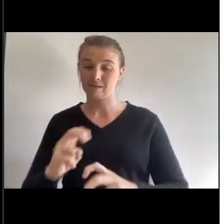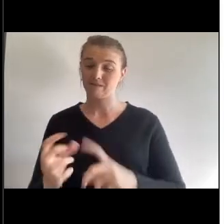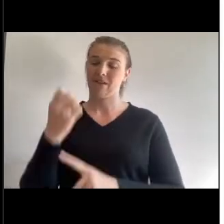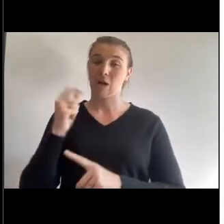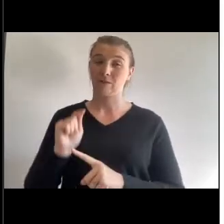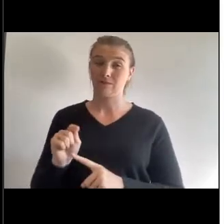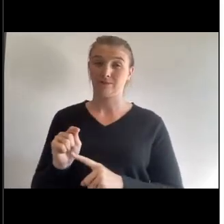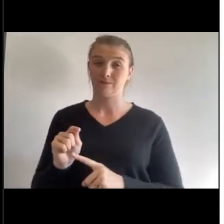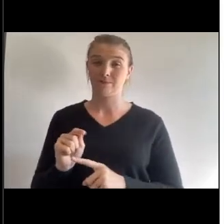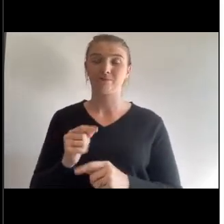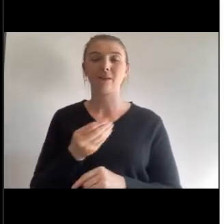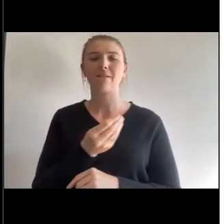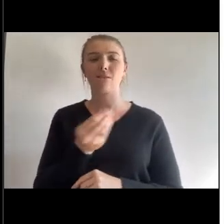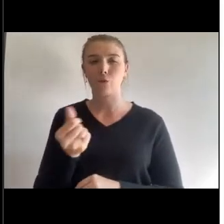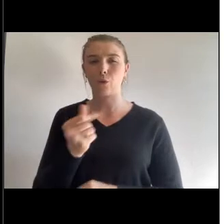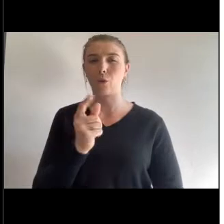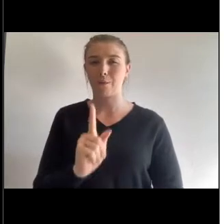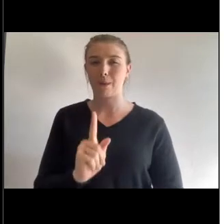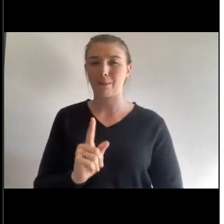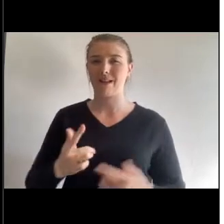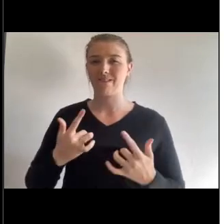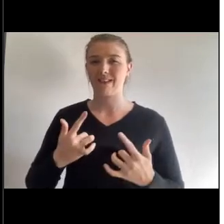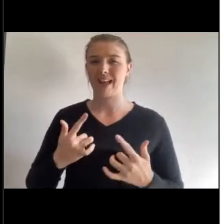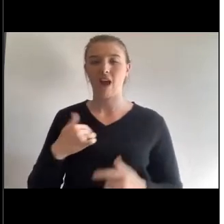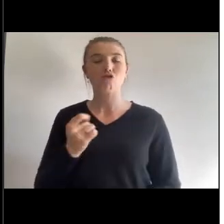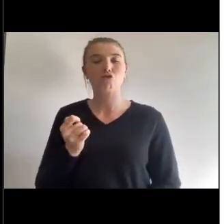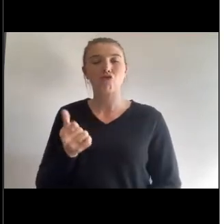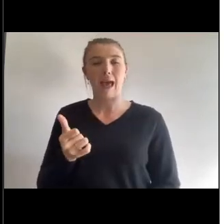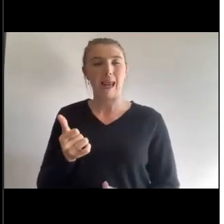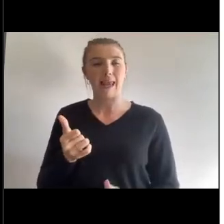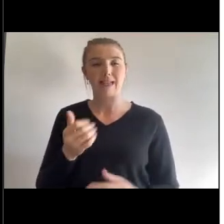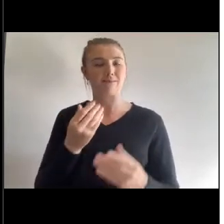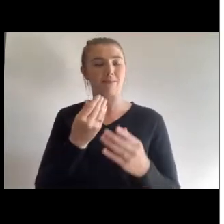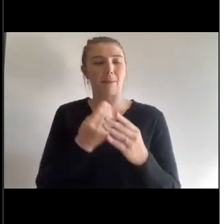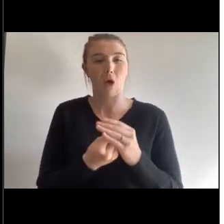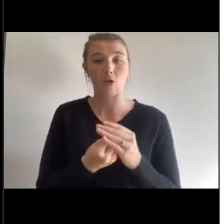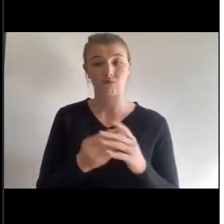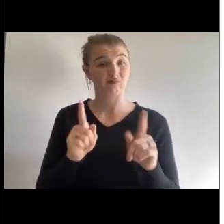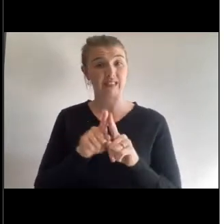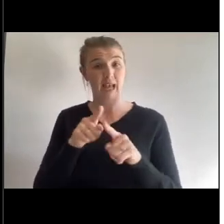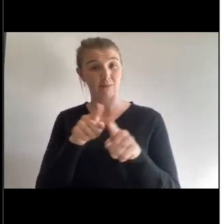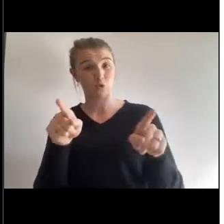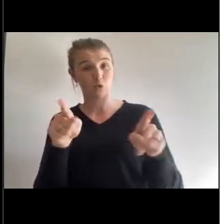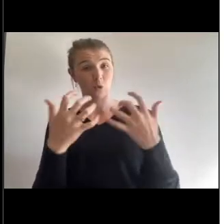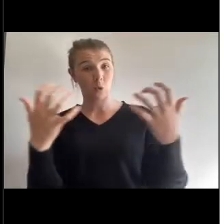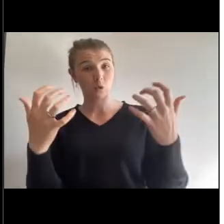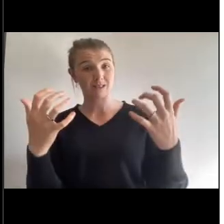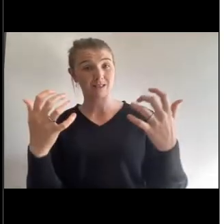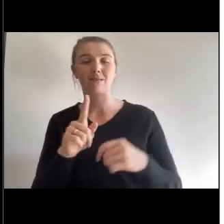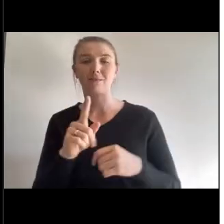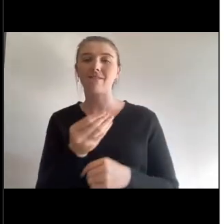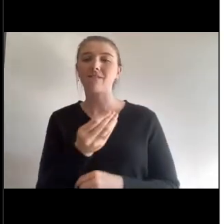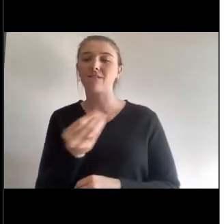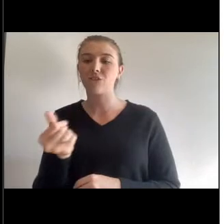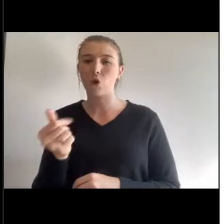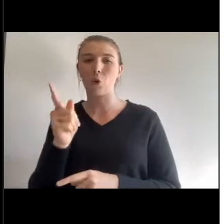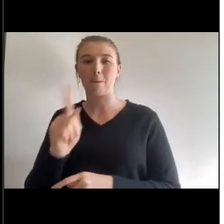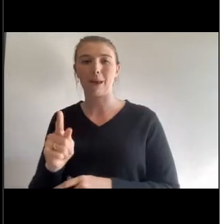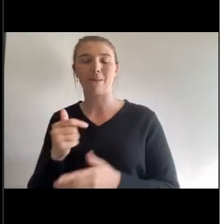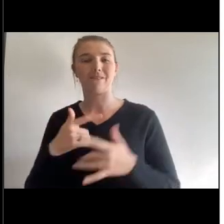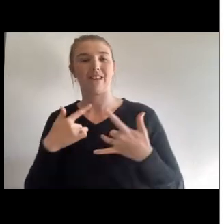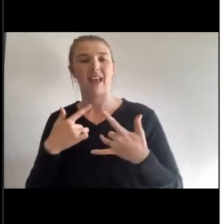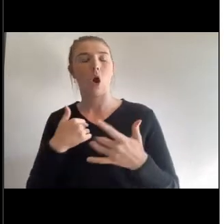few people felt that they rarely belonged, exactly as the poll said, but few people felt like they always belonged in the chemical